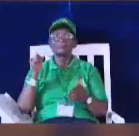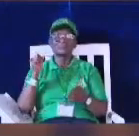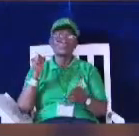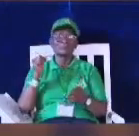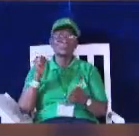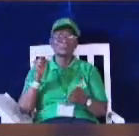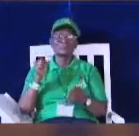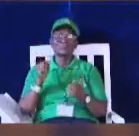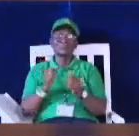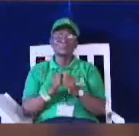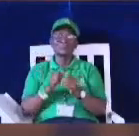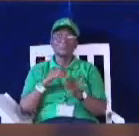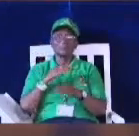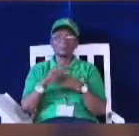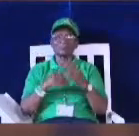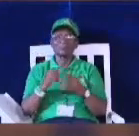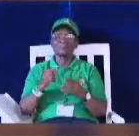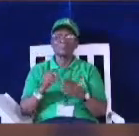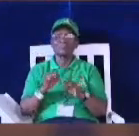with all the faith